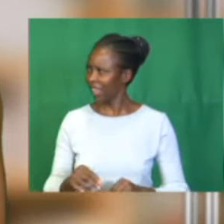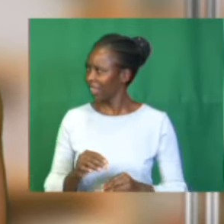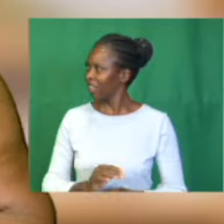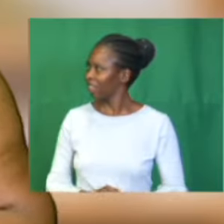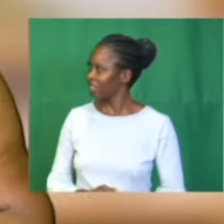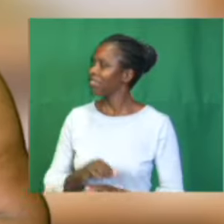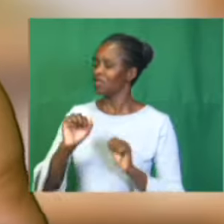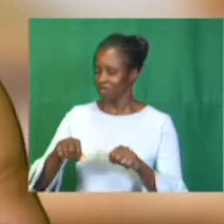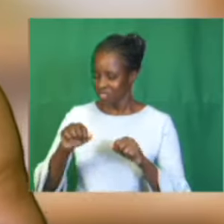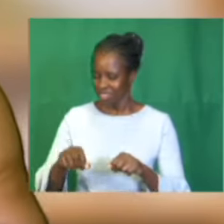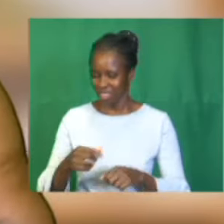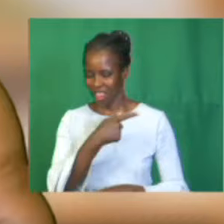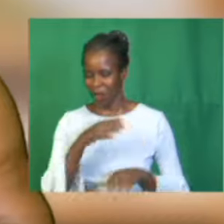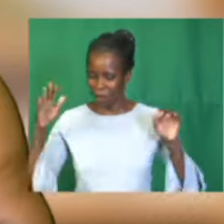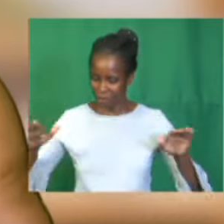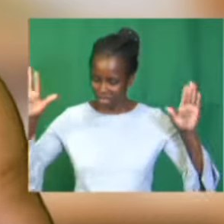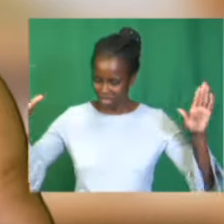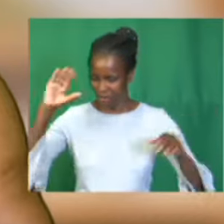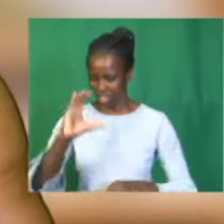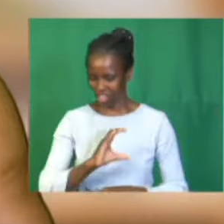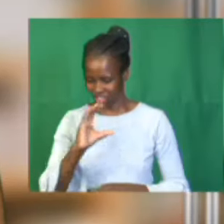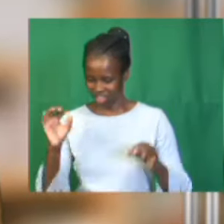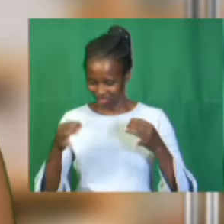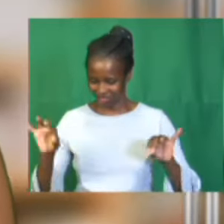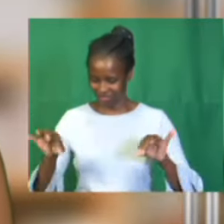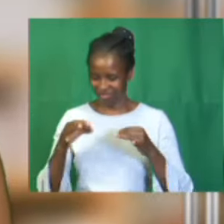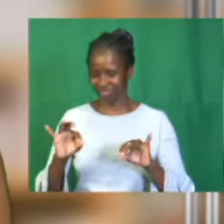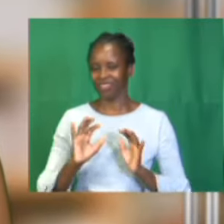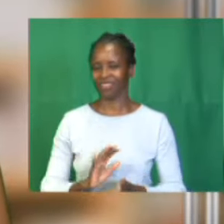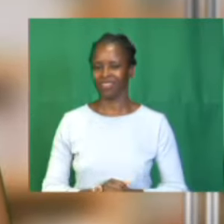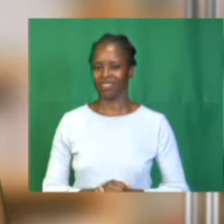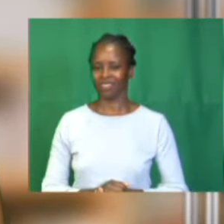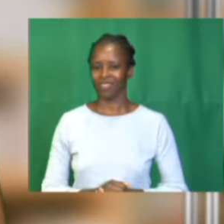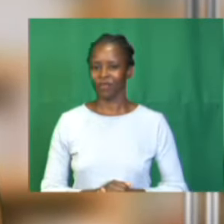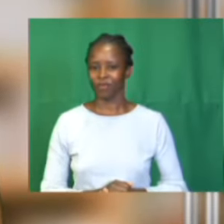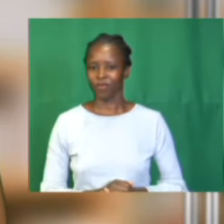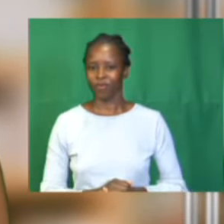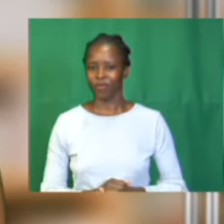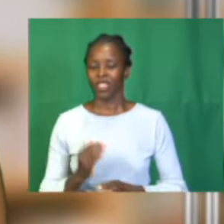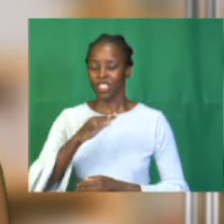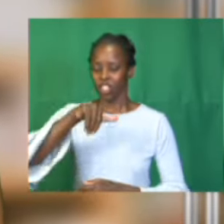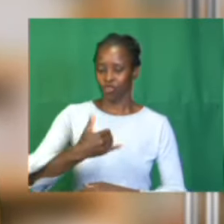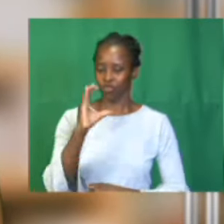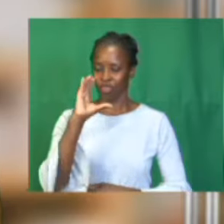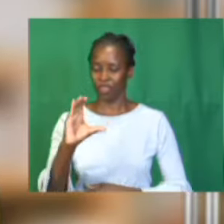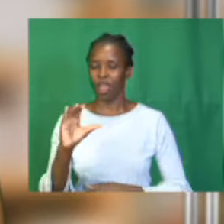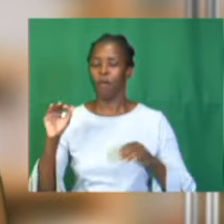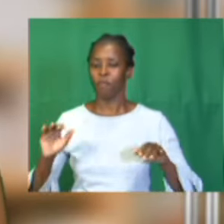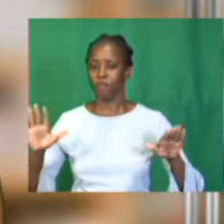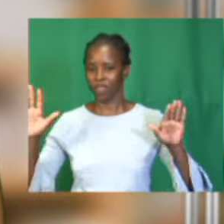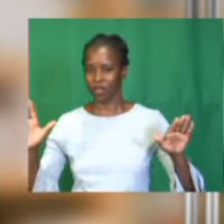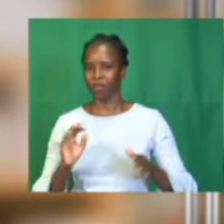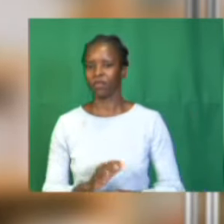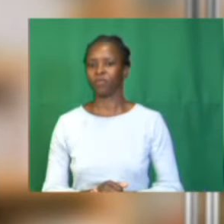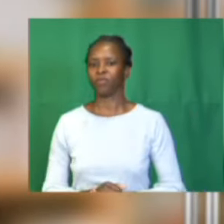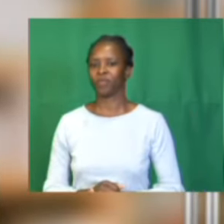I go to Jesus Calls Worship Center in Matapa. Okay, there you have it. She sings and she goes to JC, and she's also a